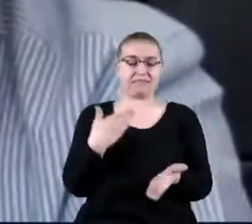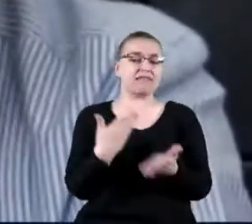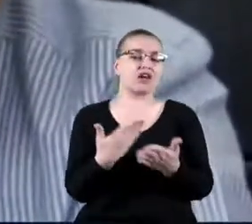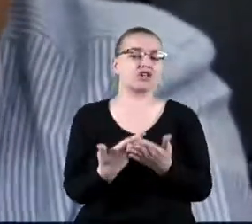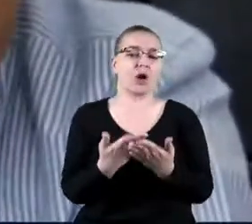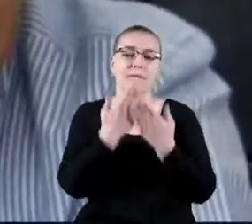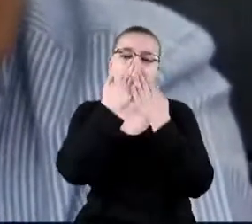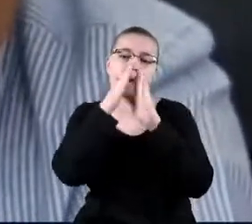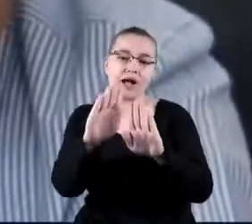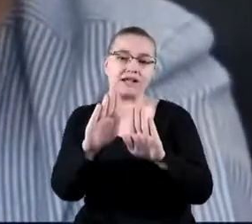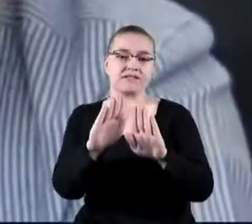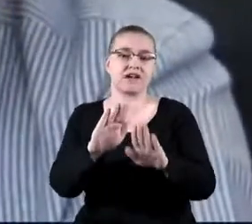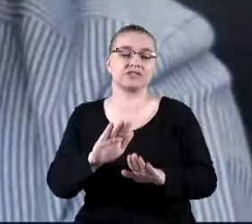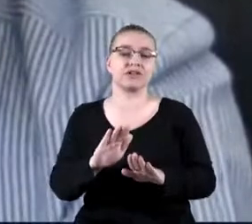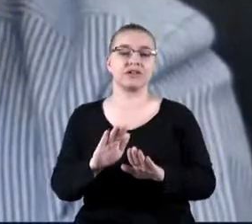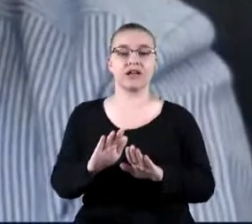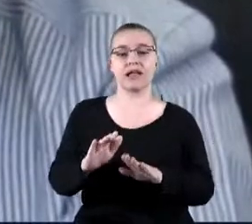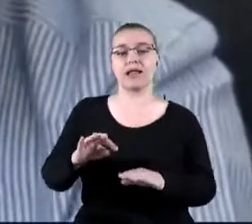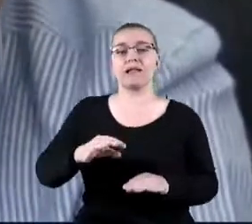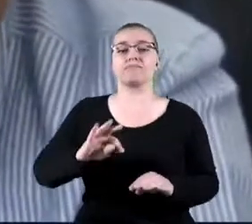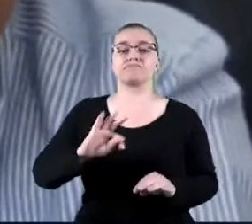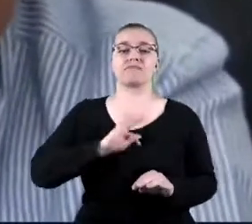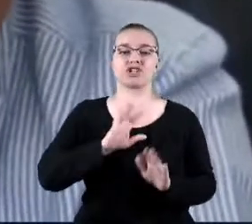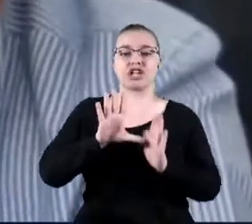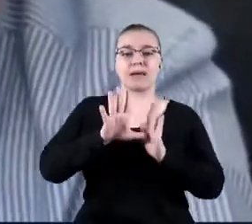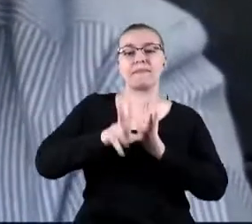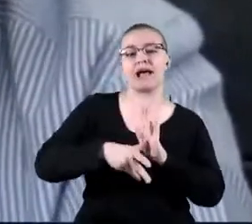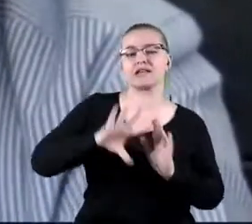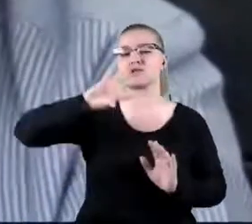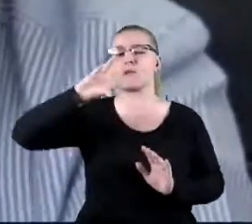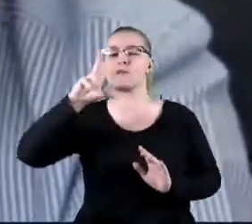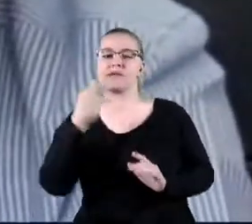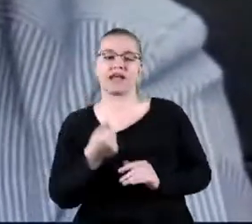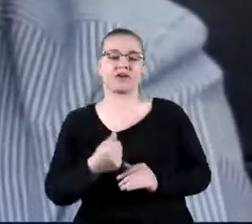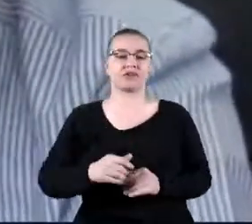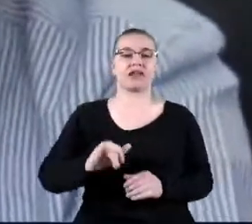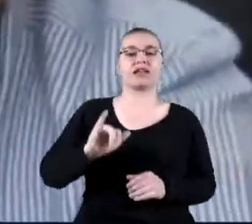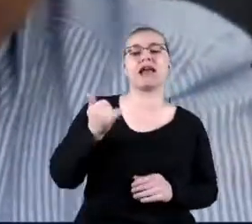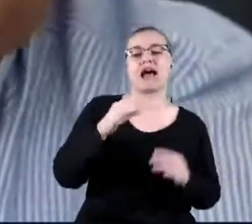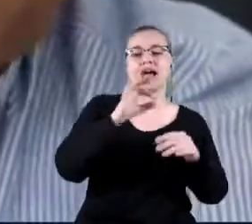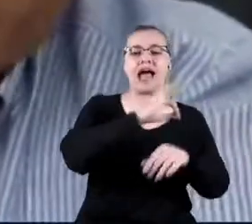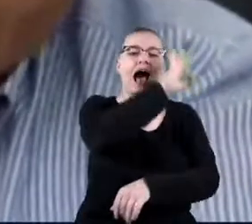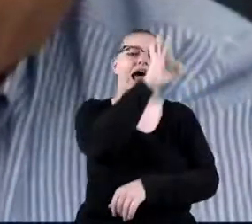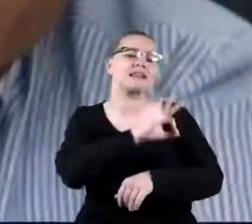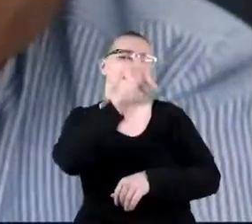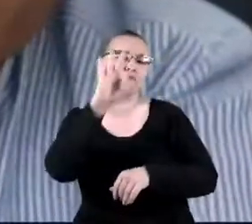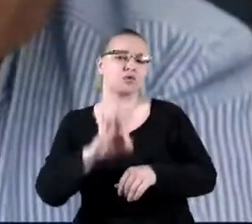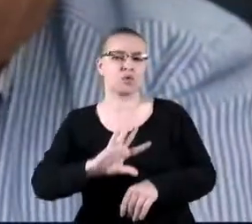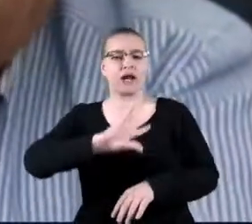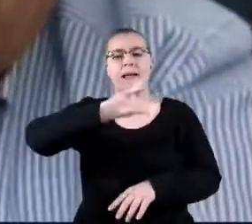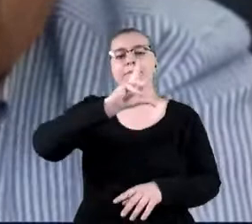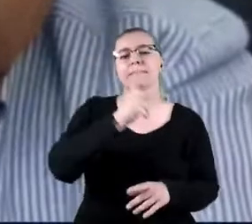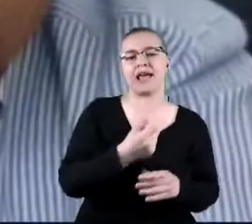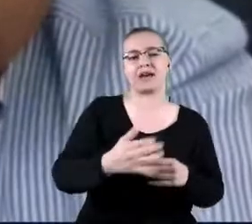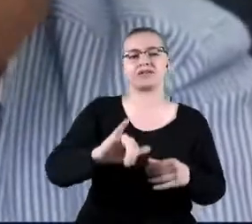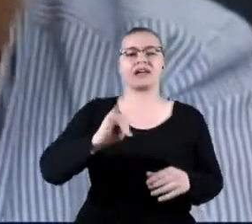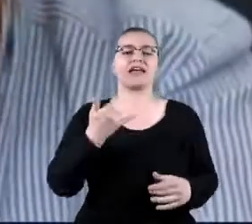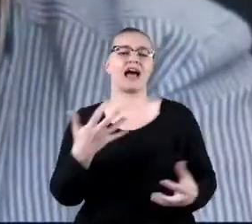tourism to emphasize quality, the quality of our cities, the benefits in terms